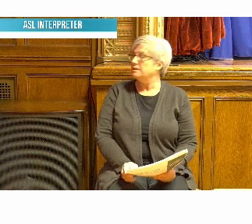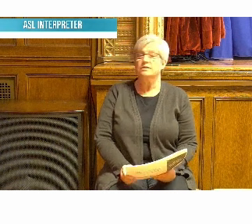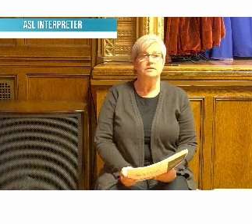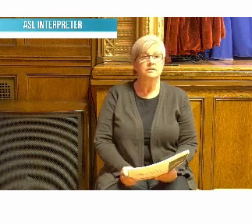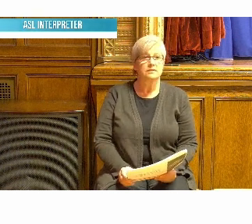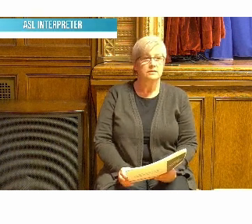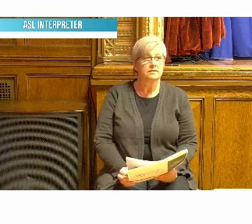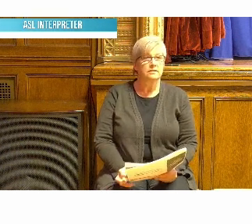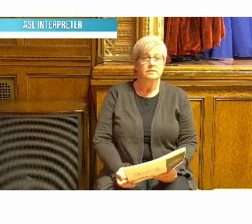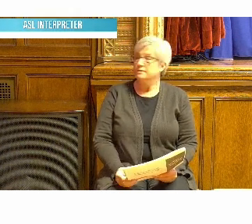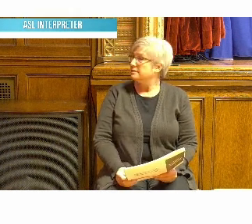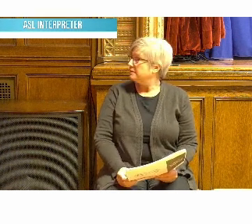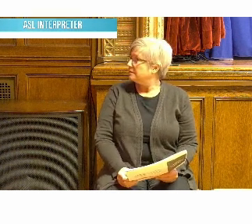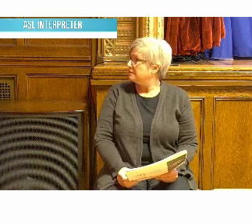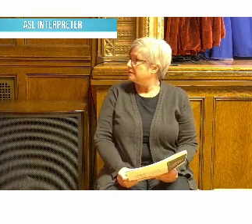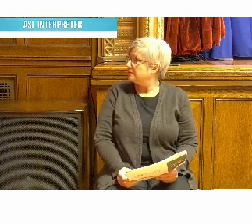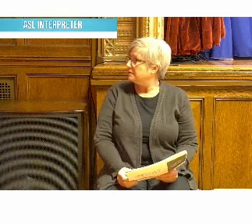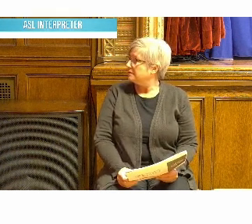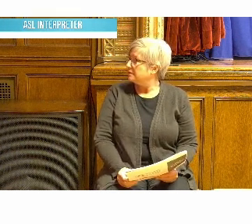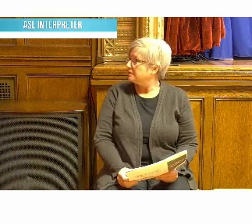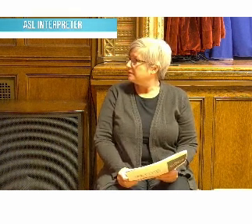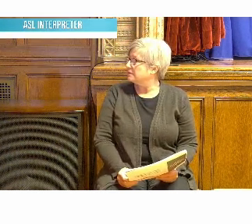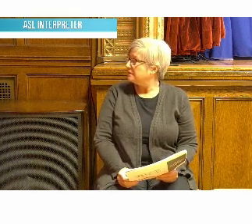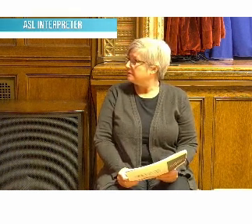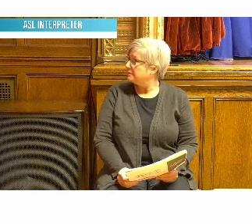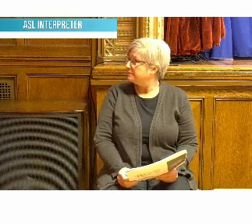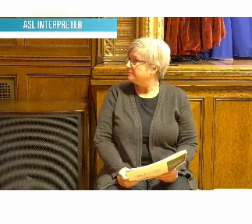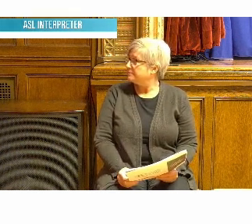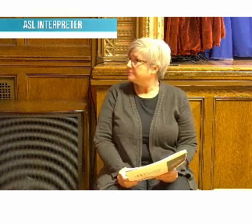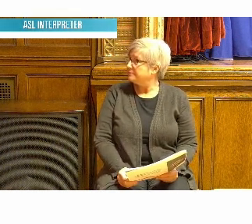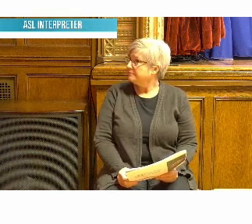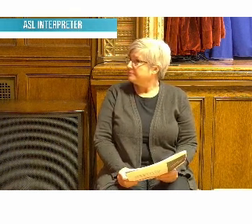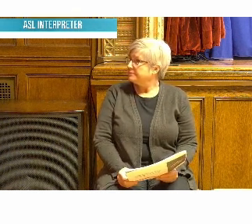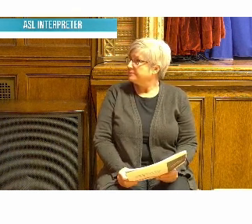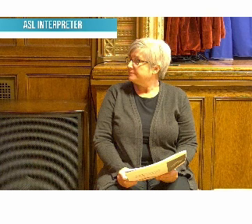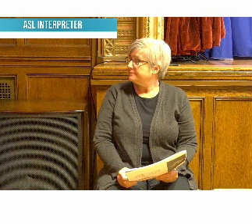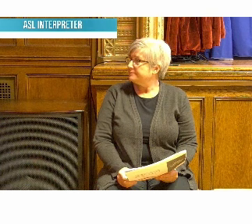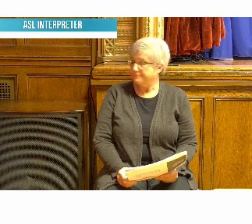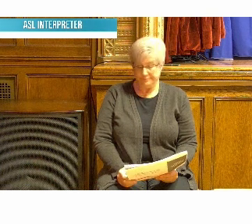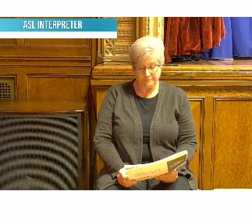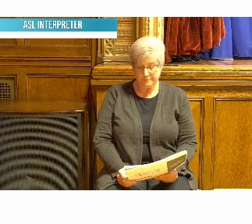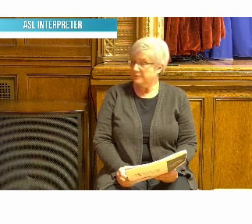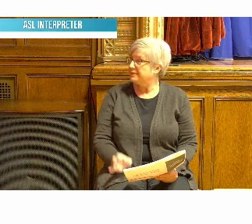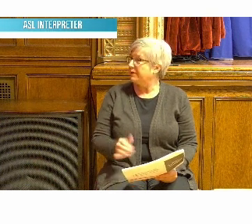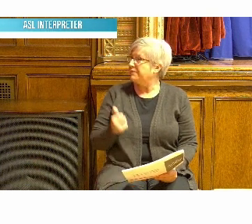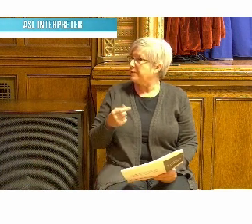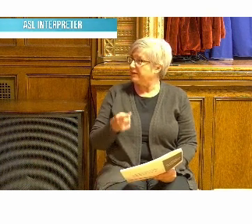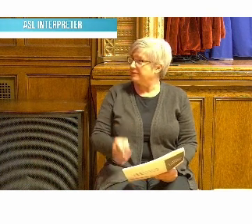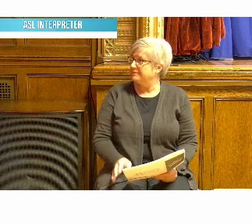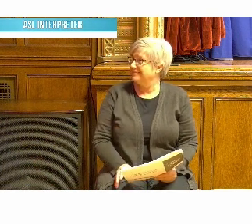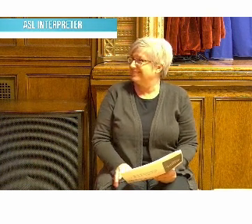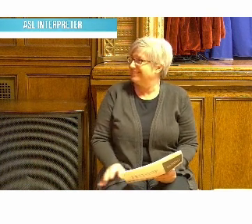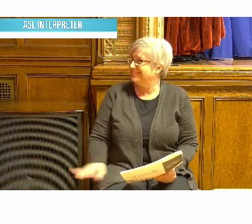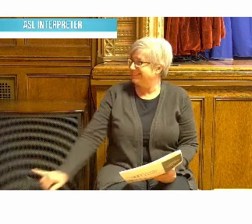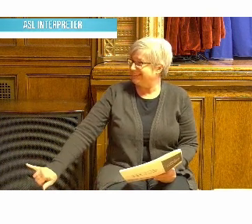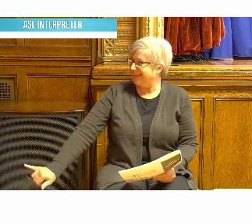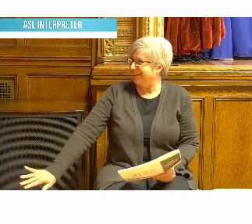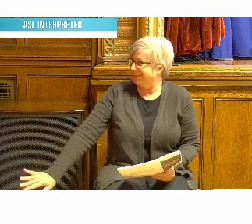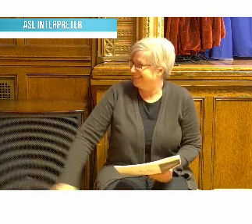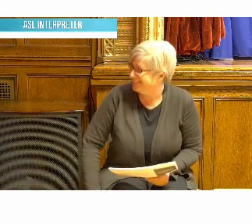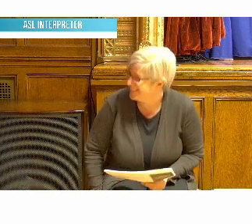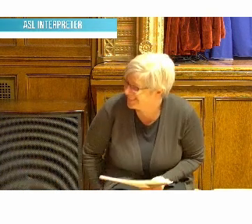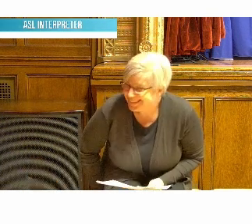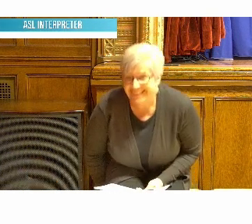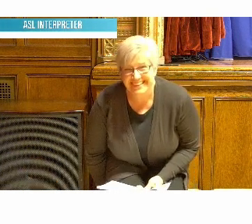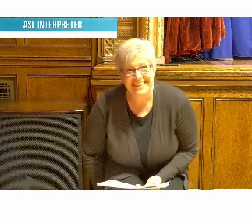I want to know where the public baths went. Yeah, just going on together. Thanks. All right, we're gonna give you the